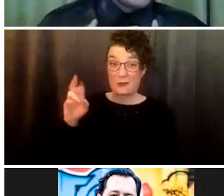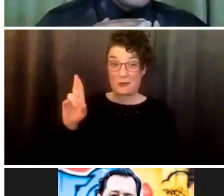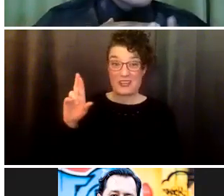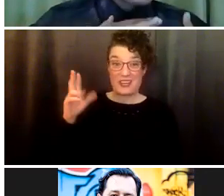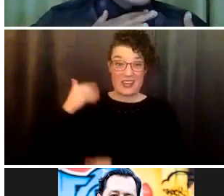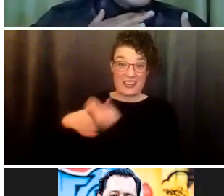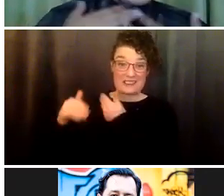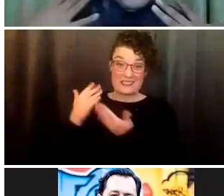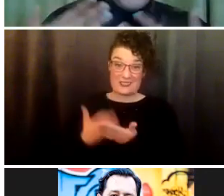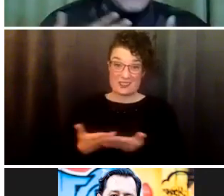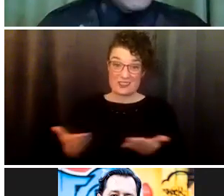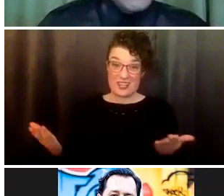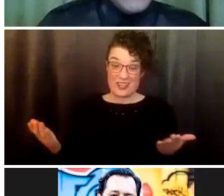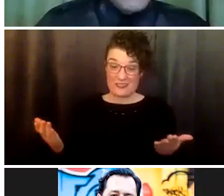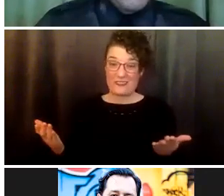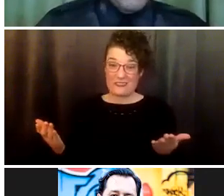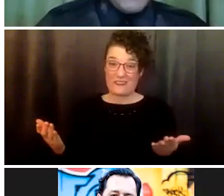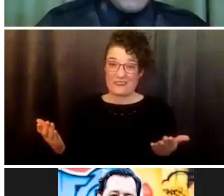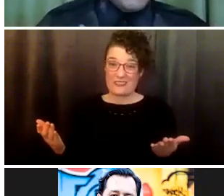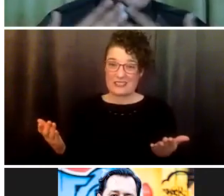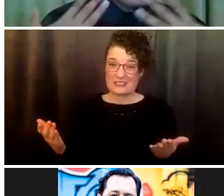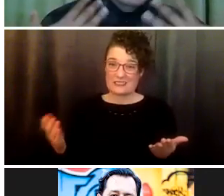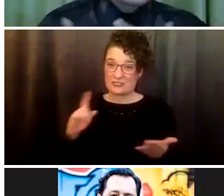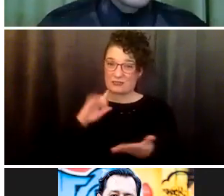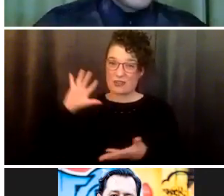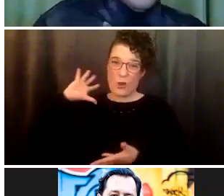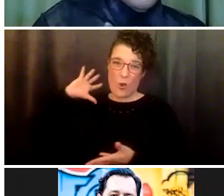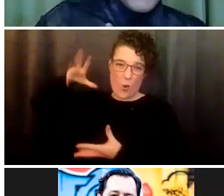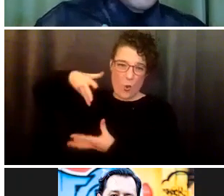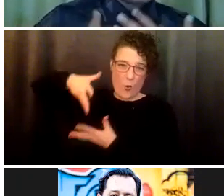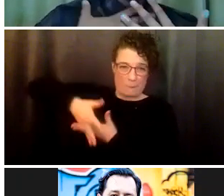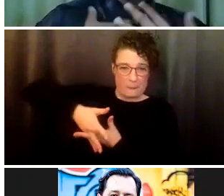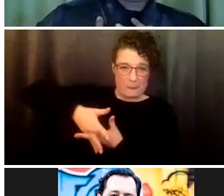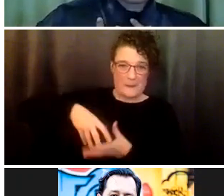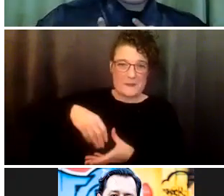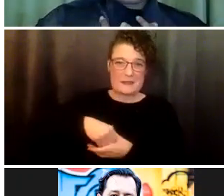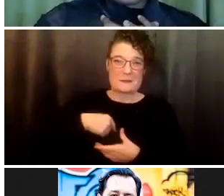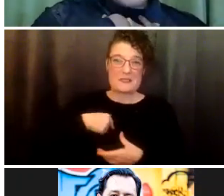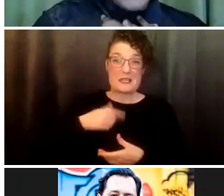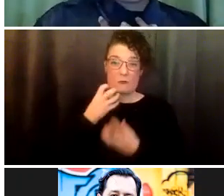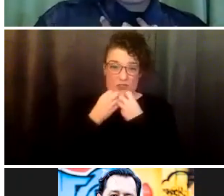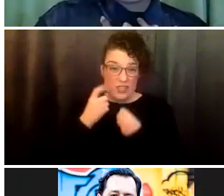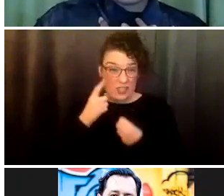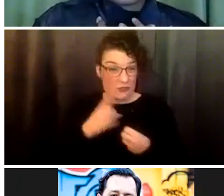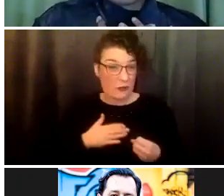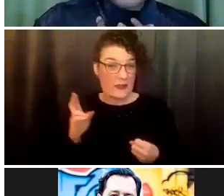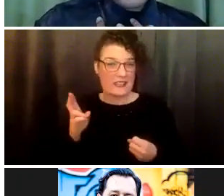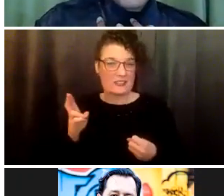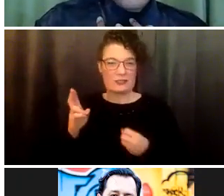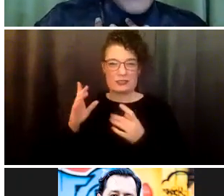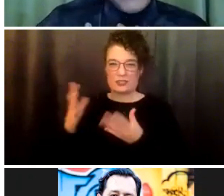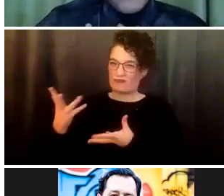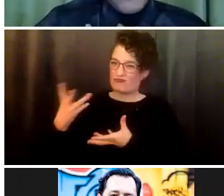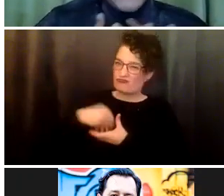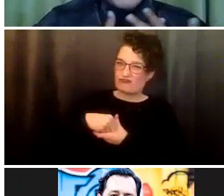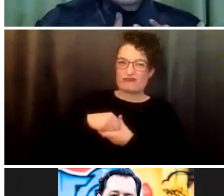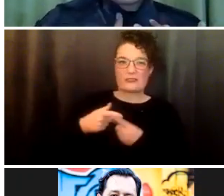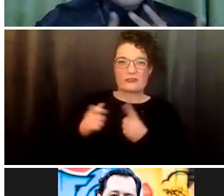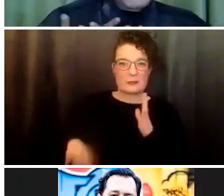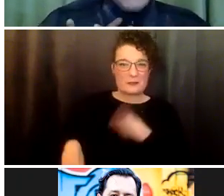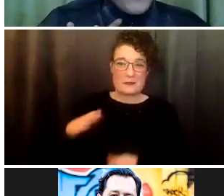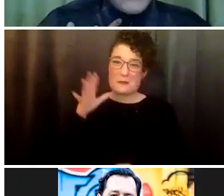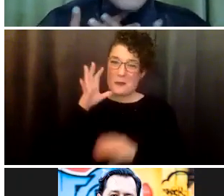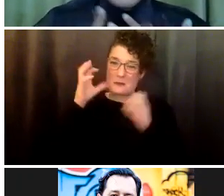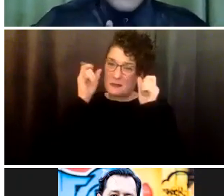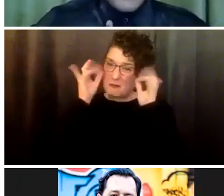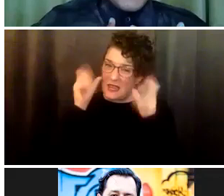stuff has all been instilled in me, and appreciation for my history has been instilled in me from childhood. My mom is an amazing woman, has made